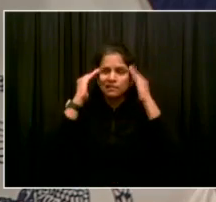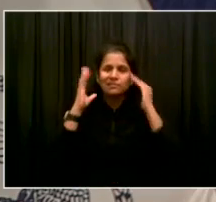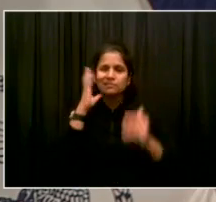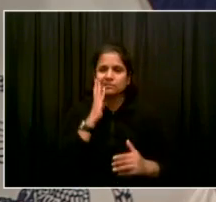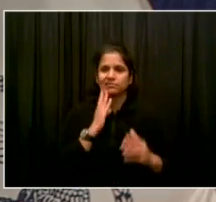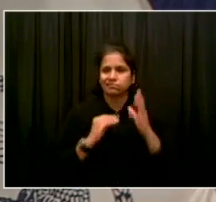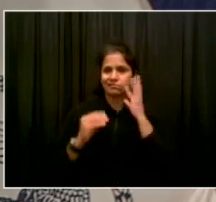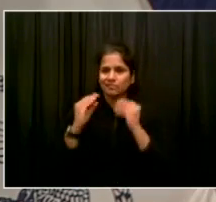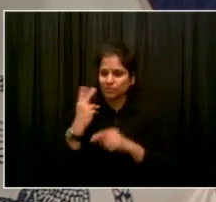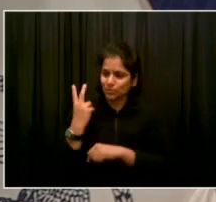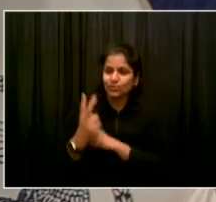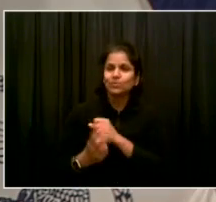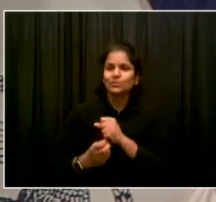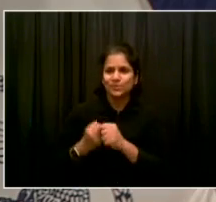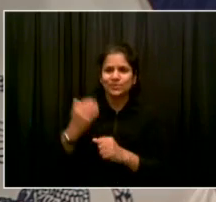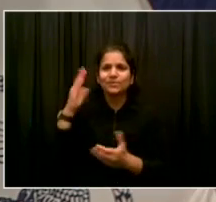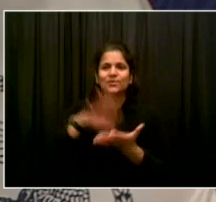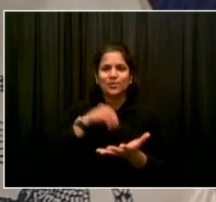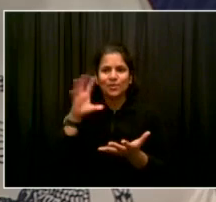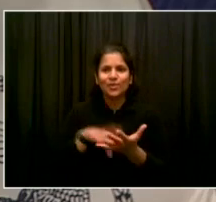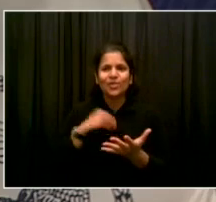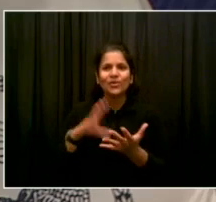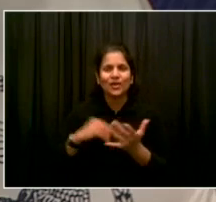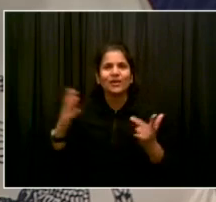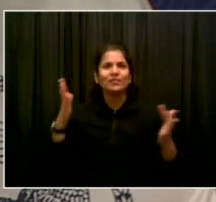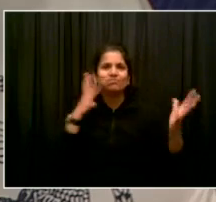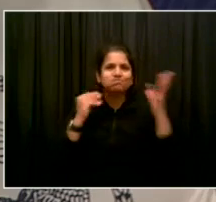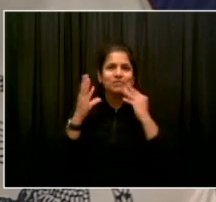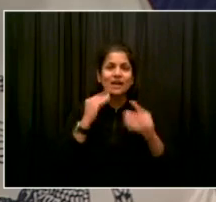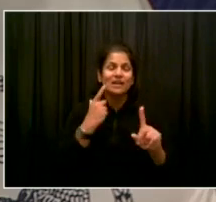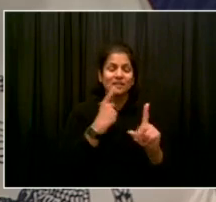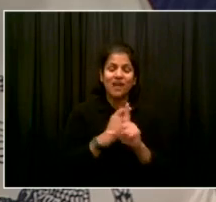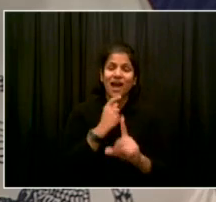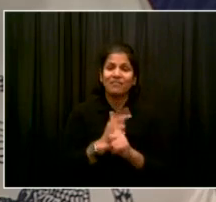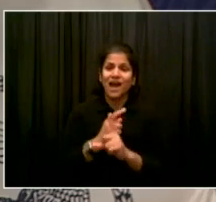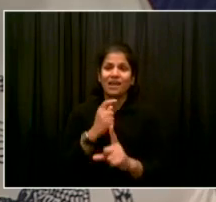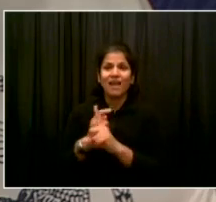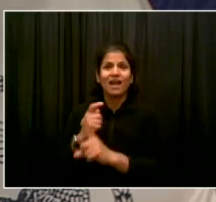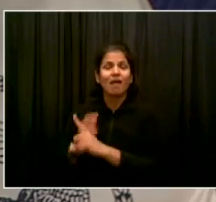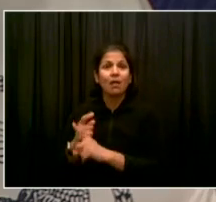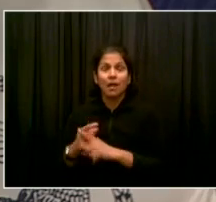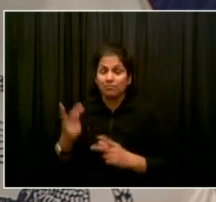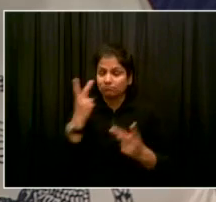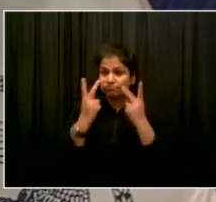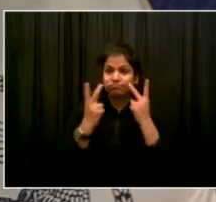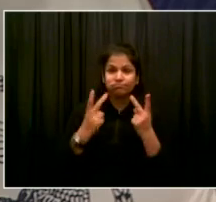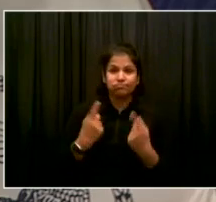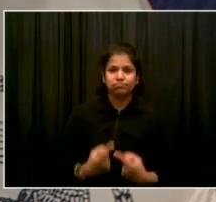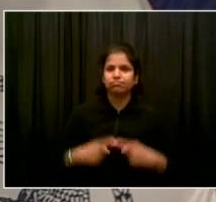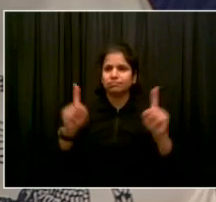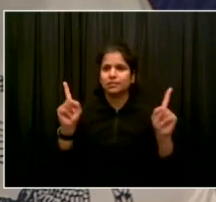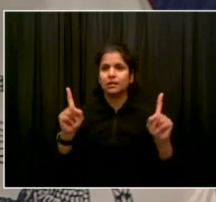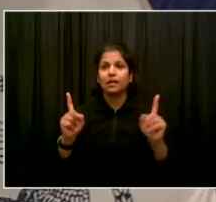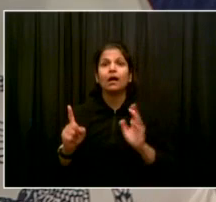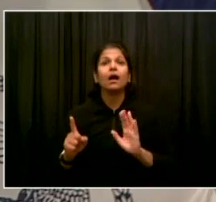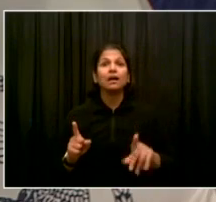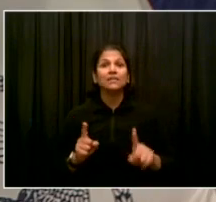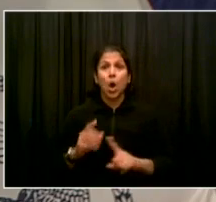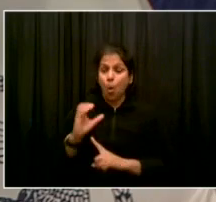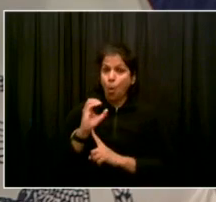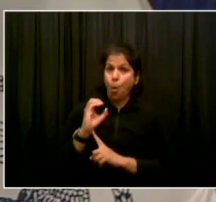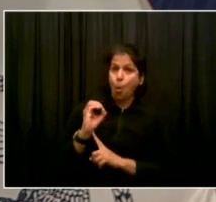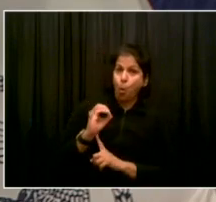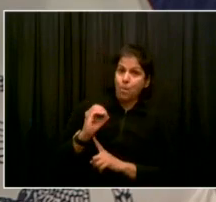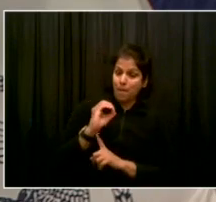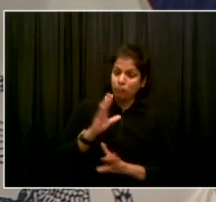entirely different reality. And Omicron is very different in its impact based on a lot of what we've seen so far. So we got to just keep